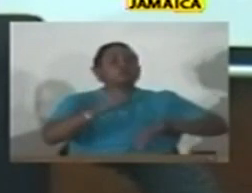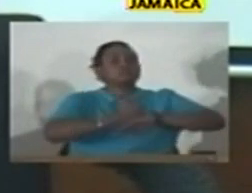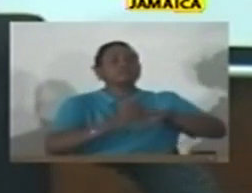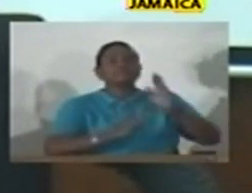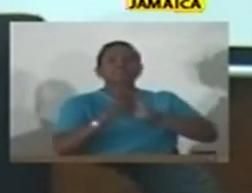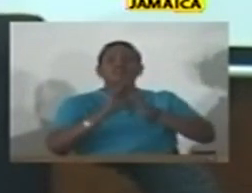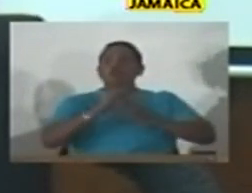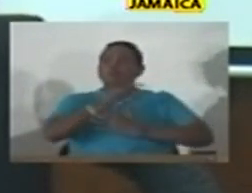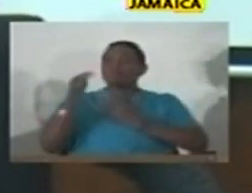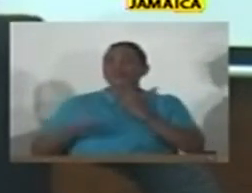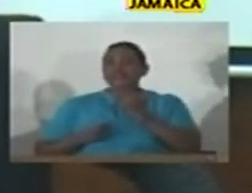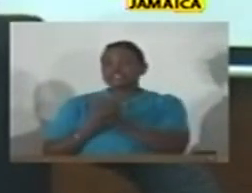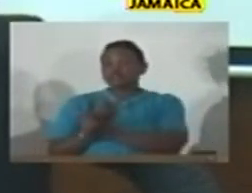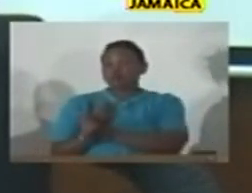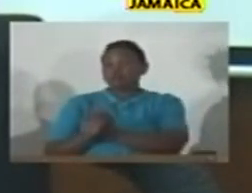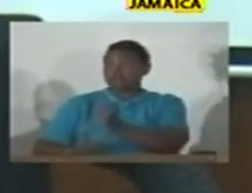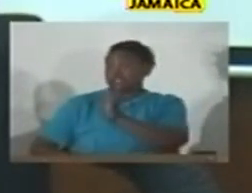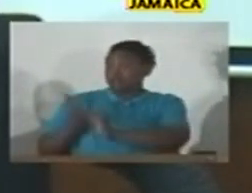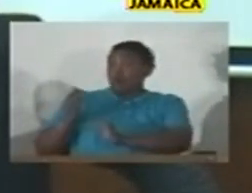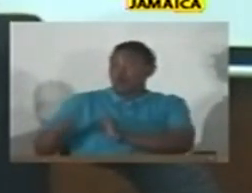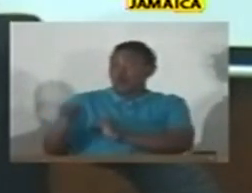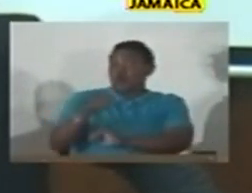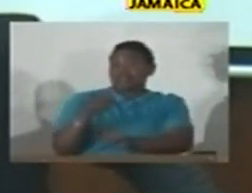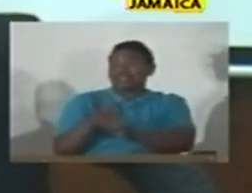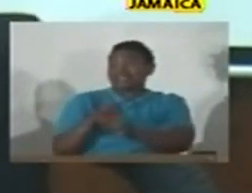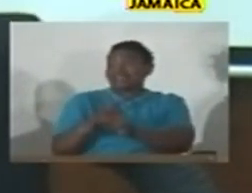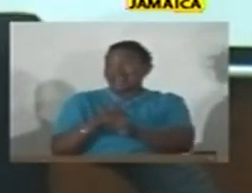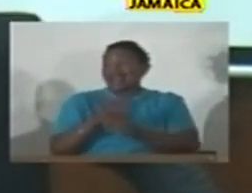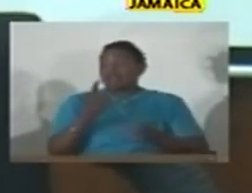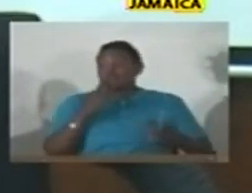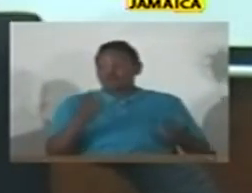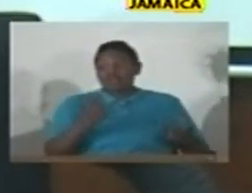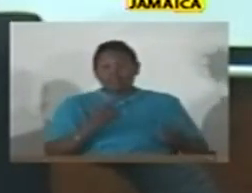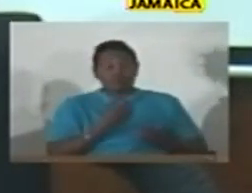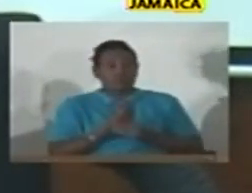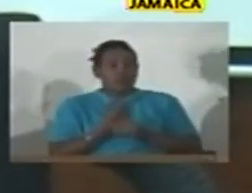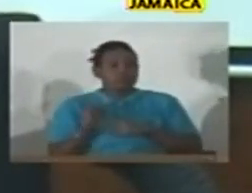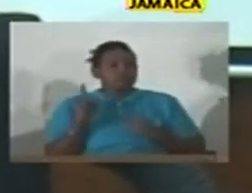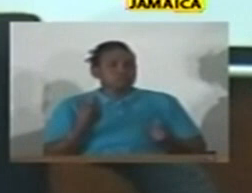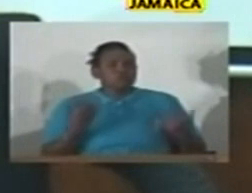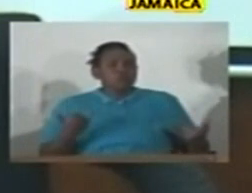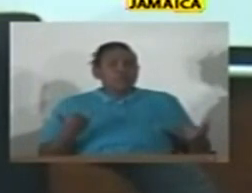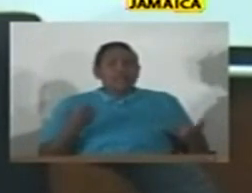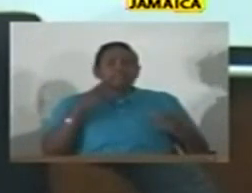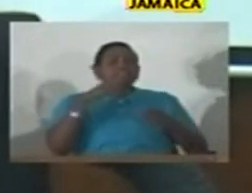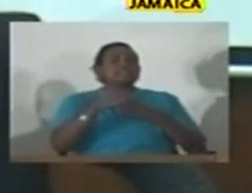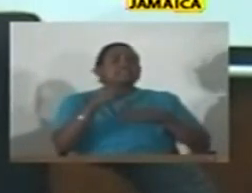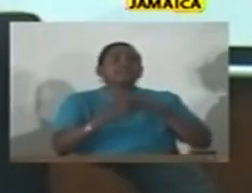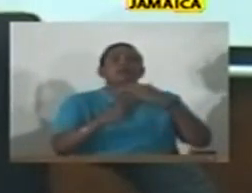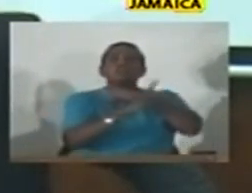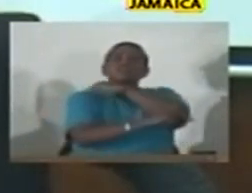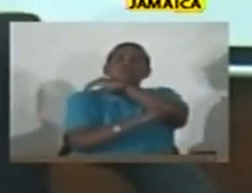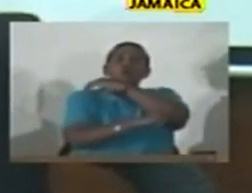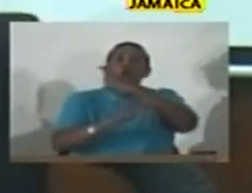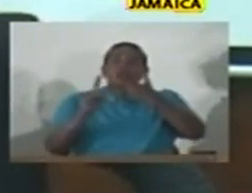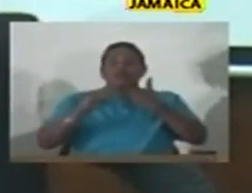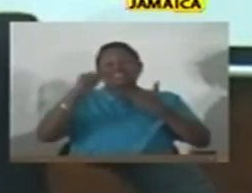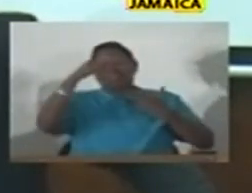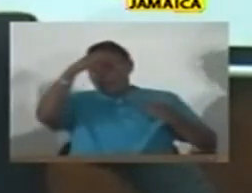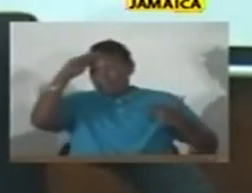properties. Most of the lands leased to date are in the parishes of Portland and St.